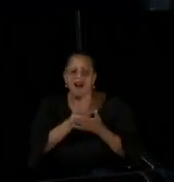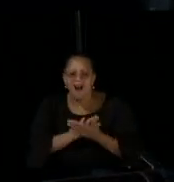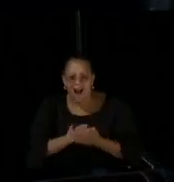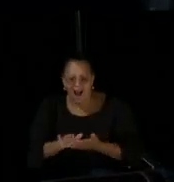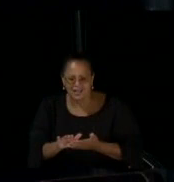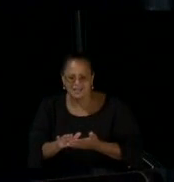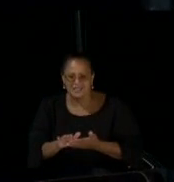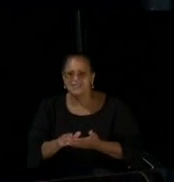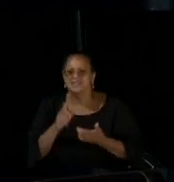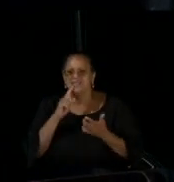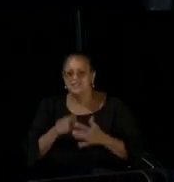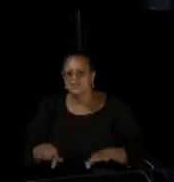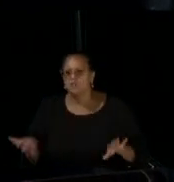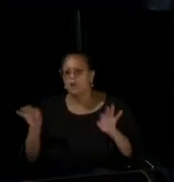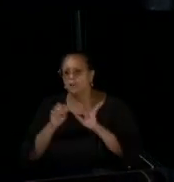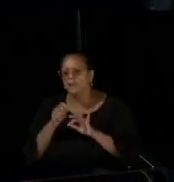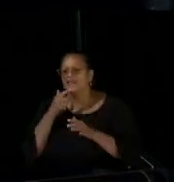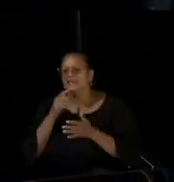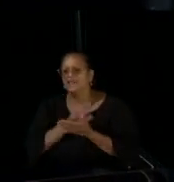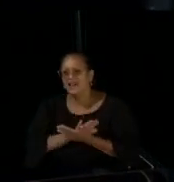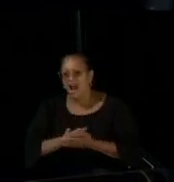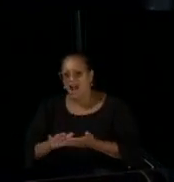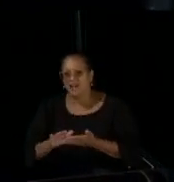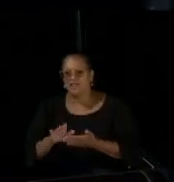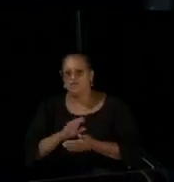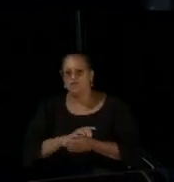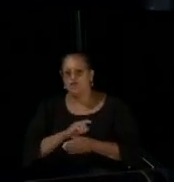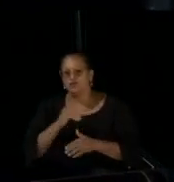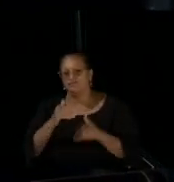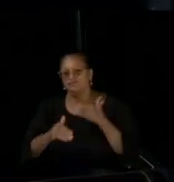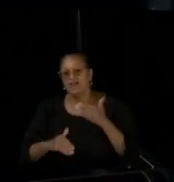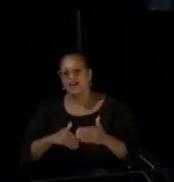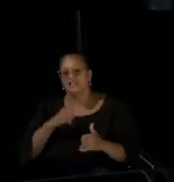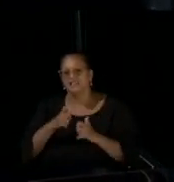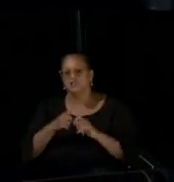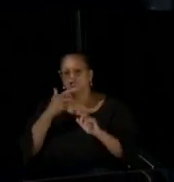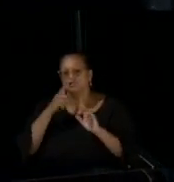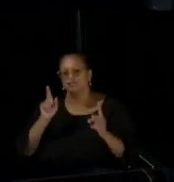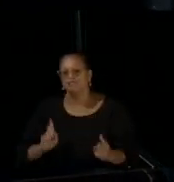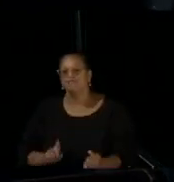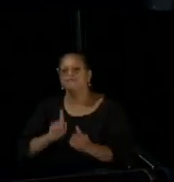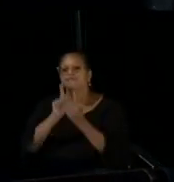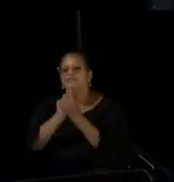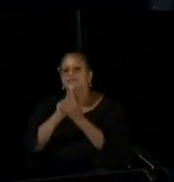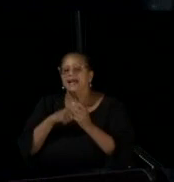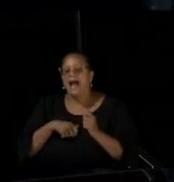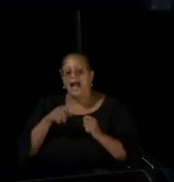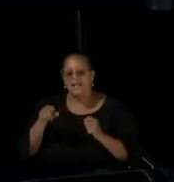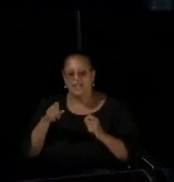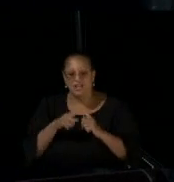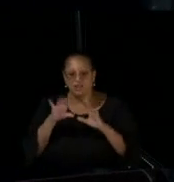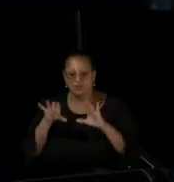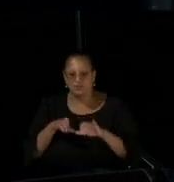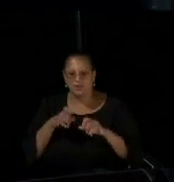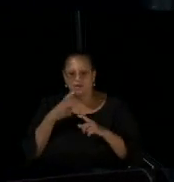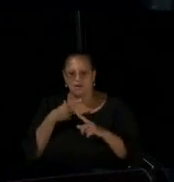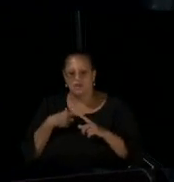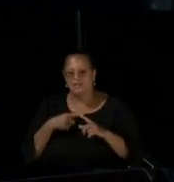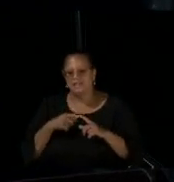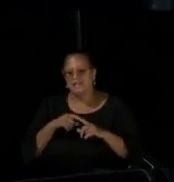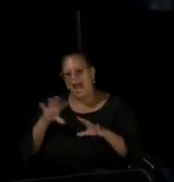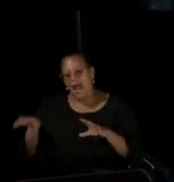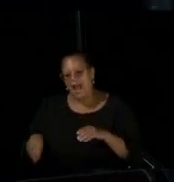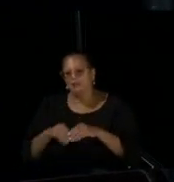kind to those who you encounter on your journey, and do everything that you can to add more love to this